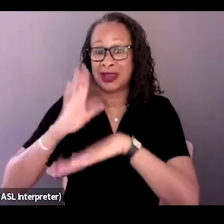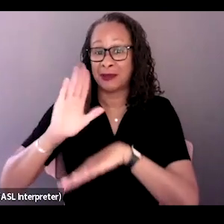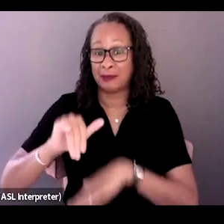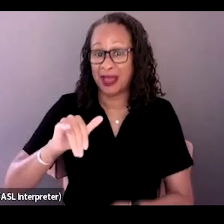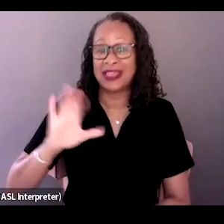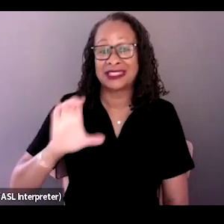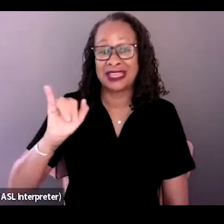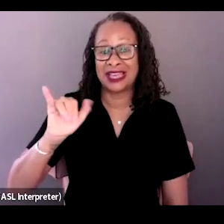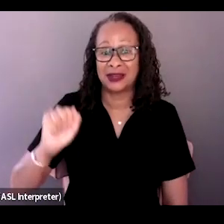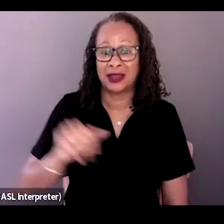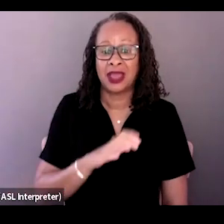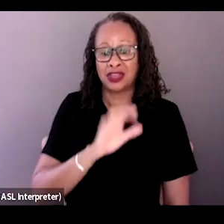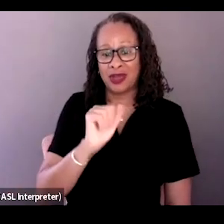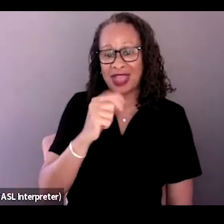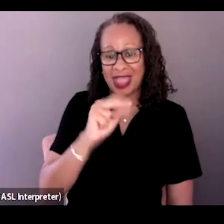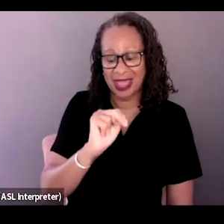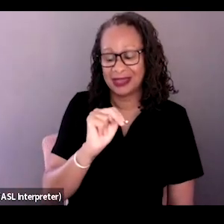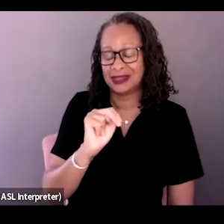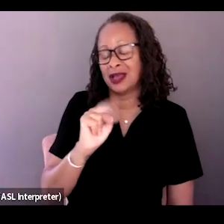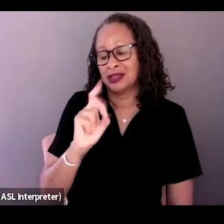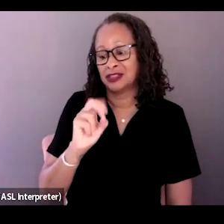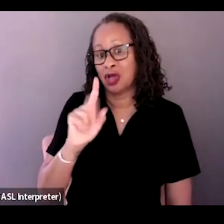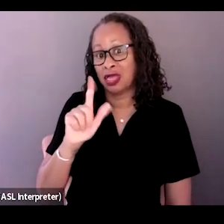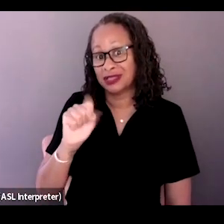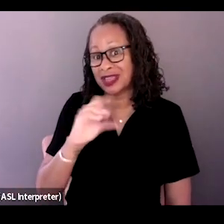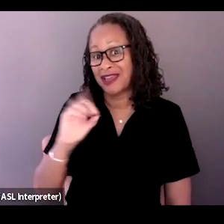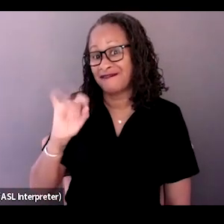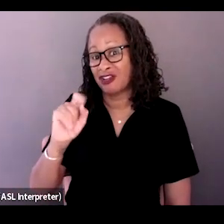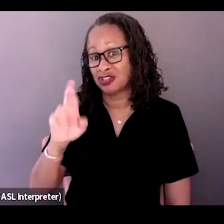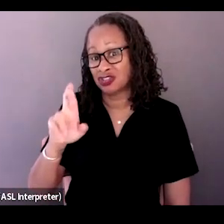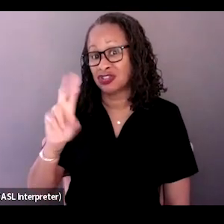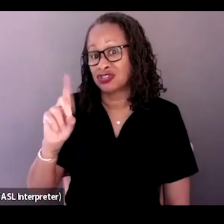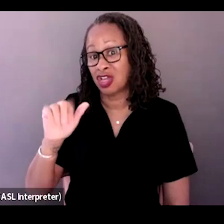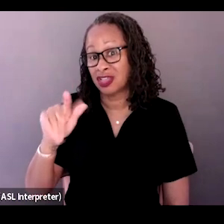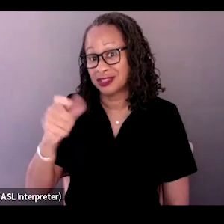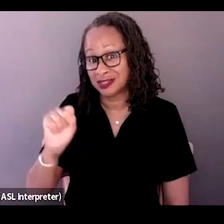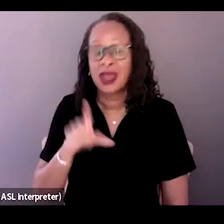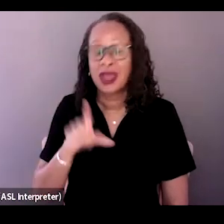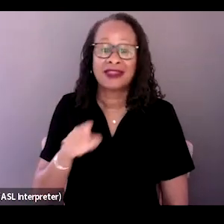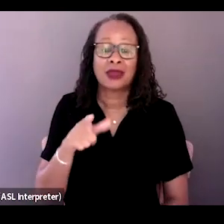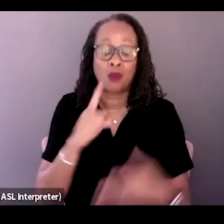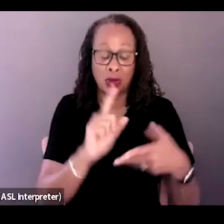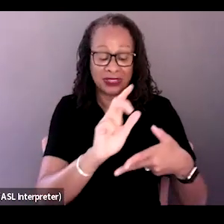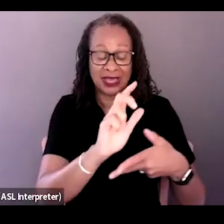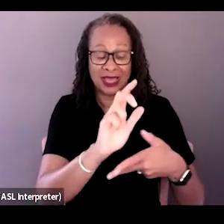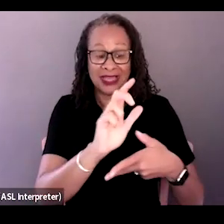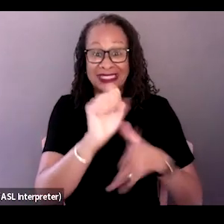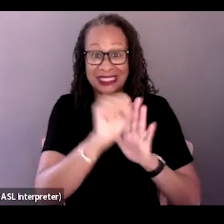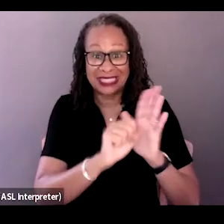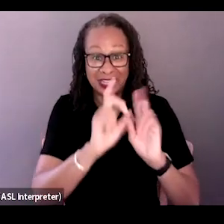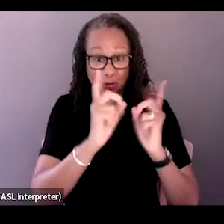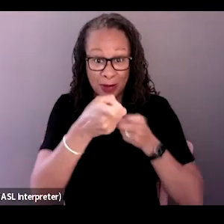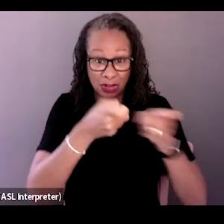had Allen Dulles and Foster Dulles. Foster Dulles was heading the State Department. Allen Dulles was chief of the CIA. And so it